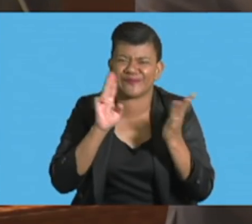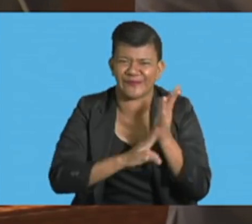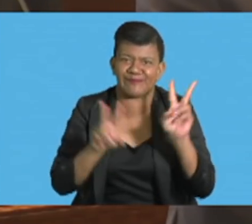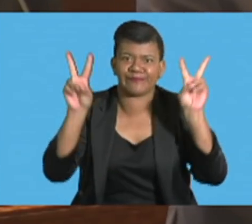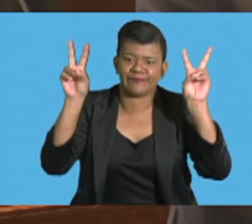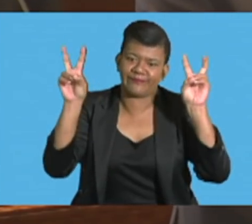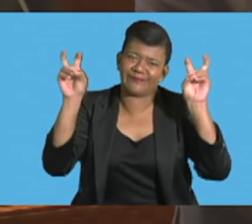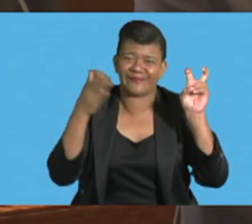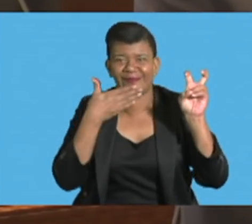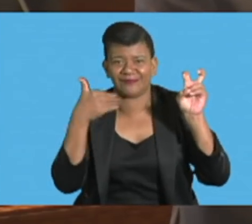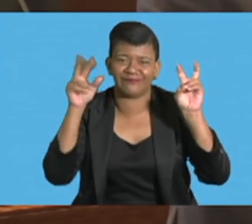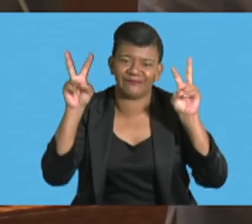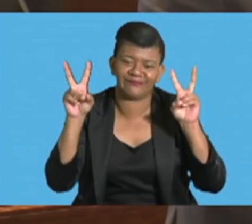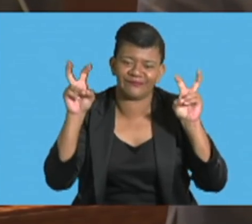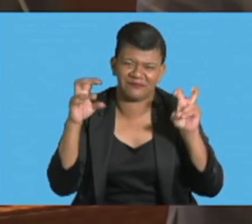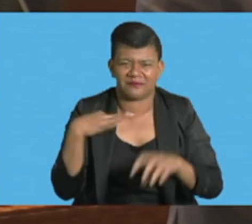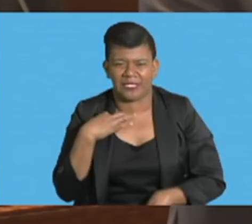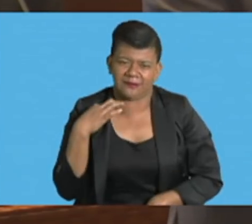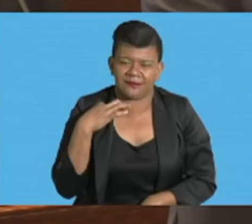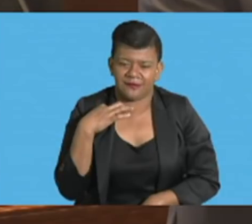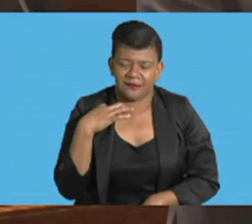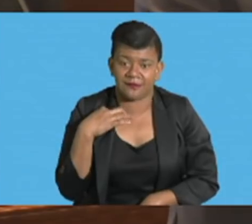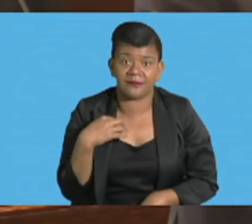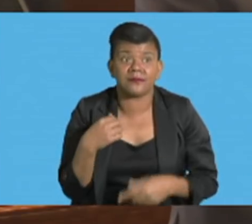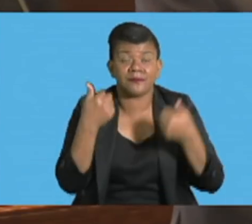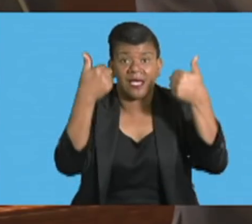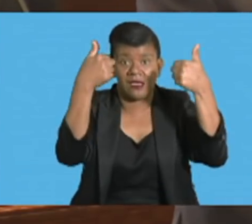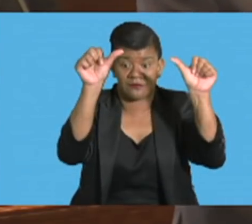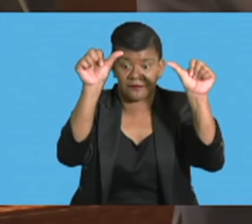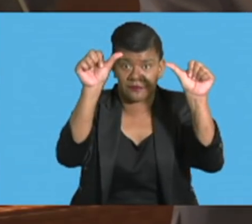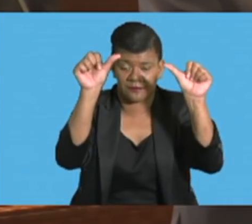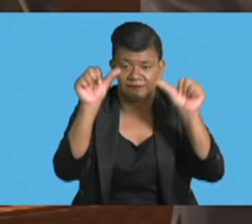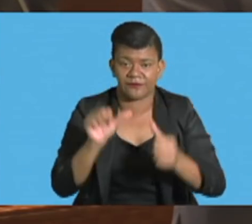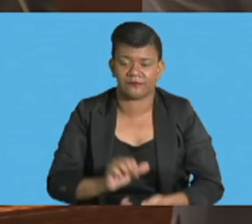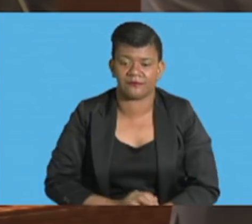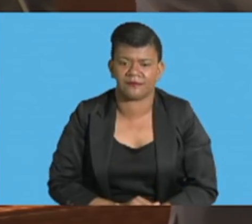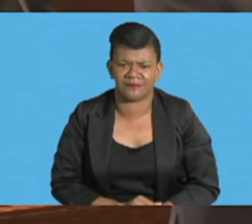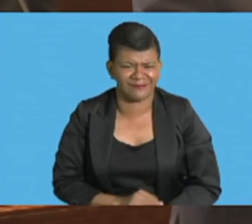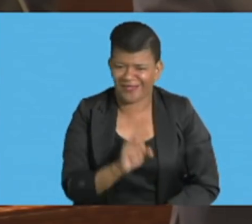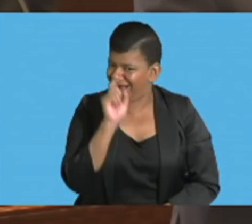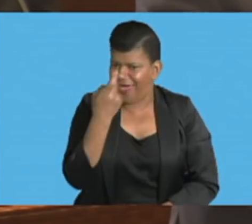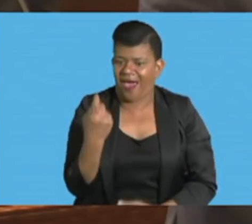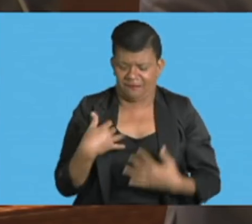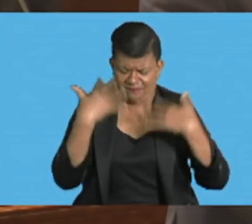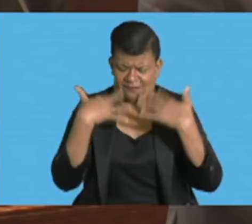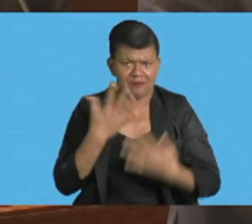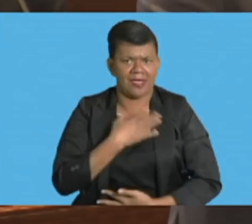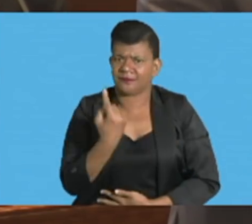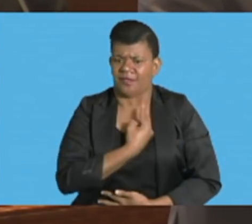cheesy, the success cannot be attributed to me alone. And in fact, the new